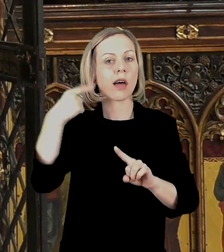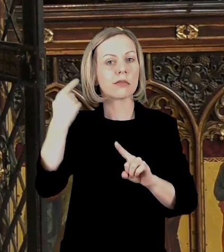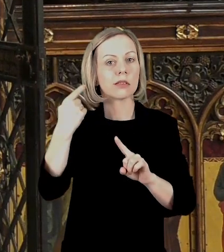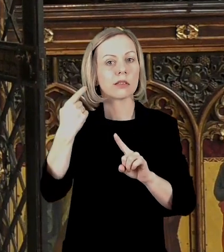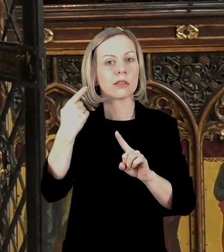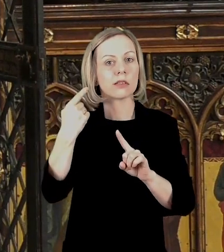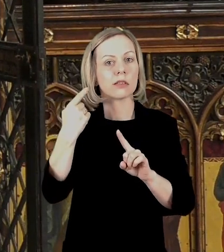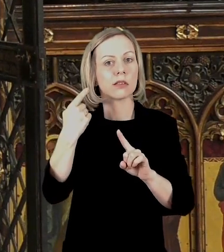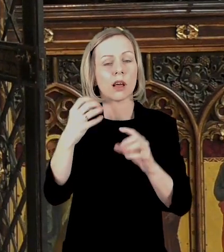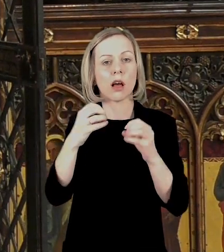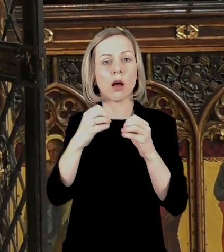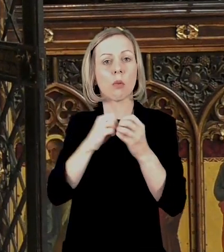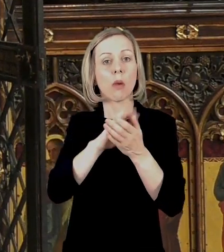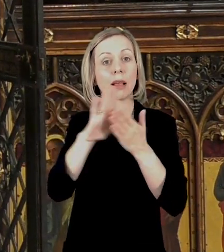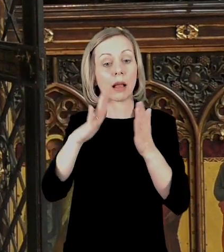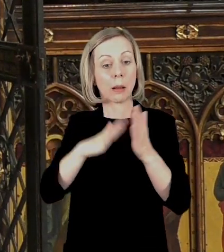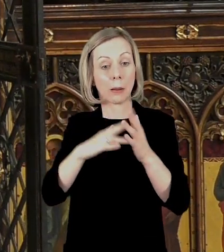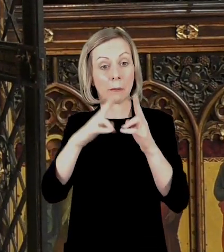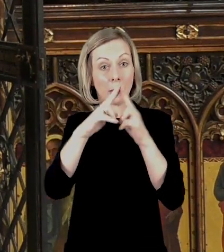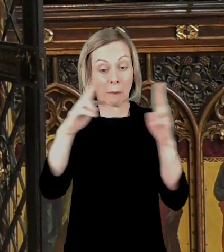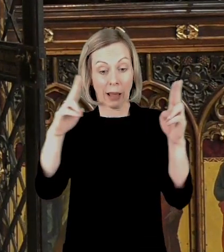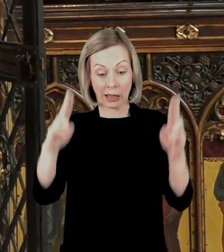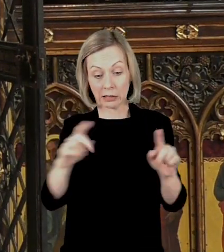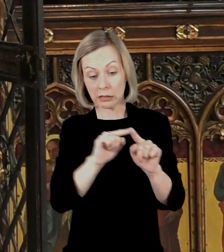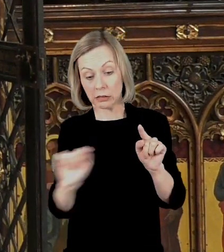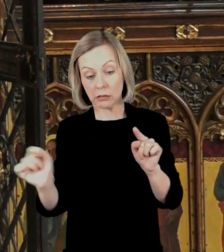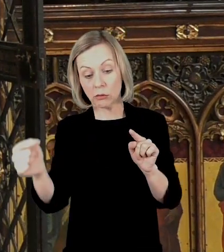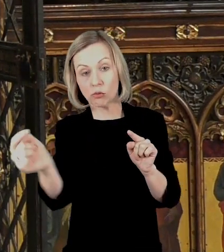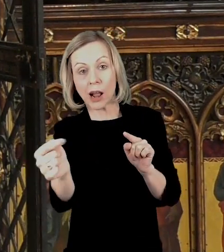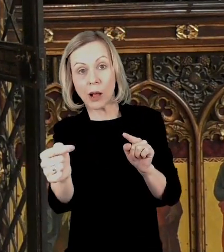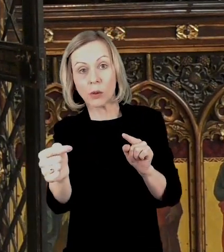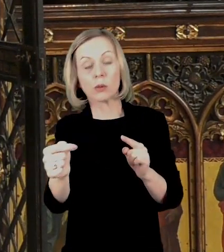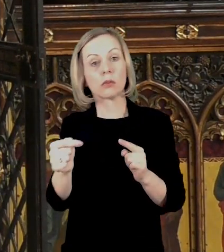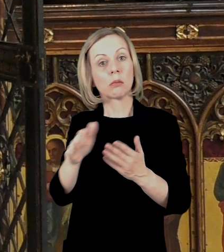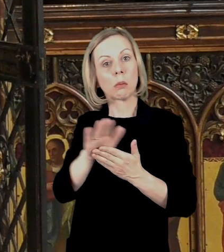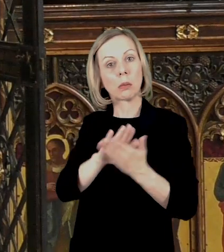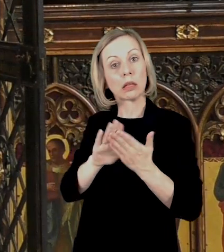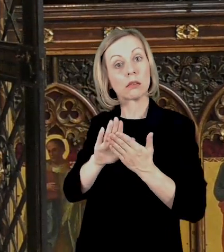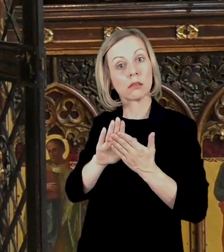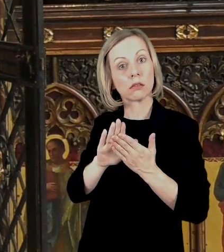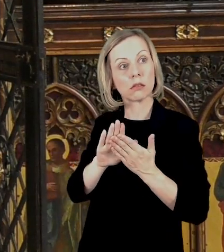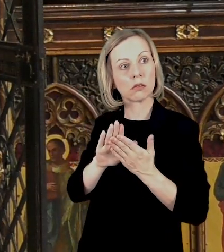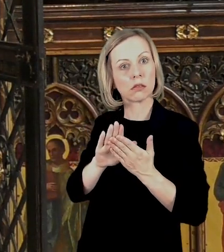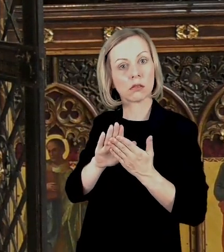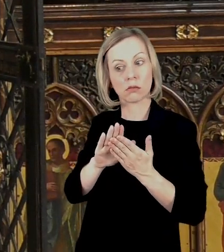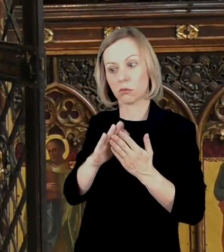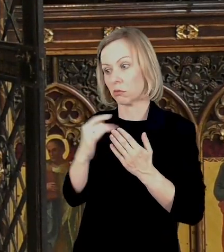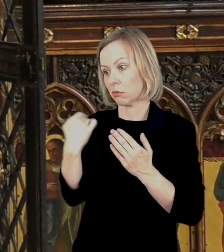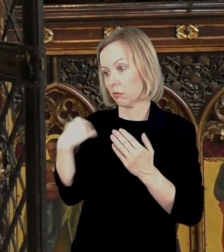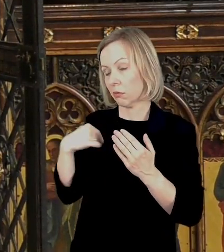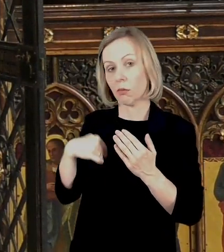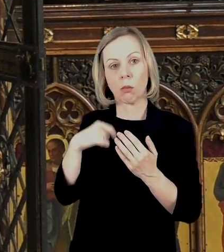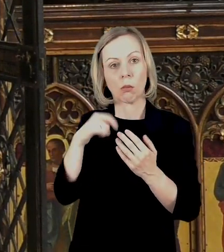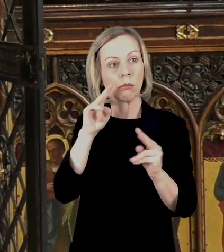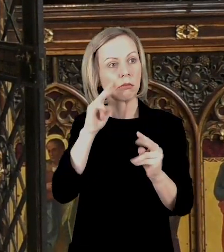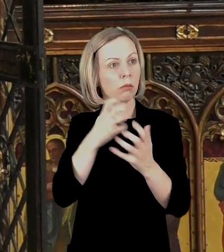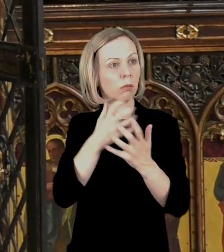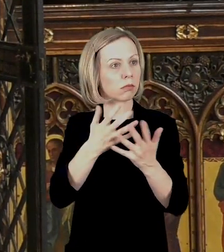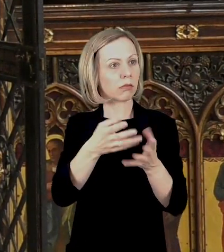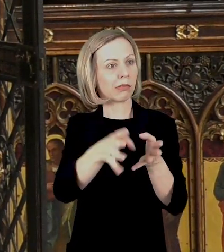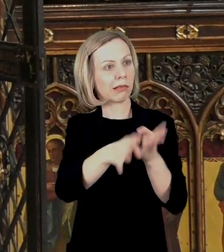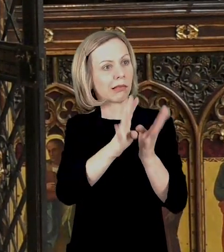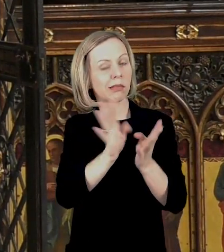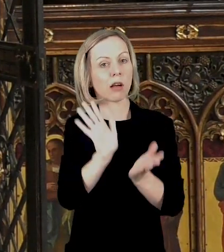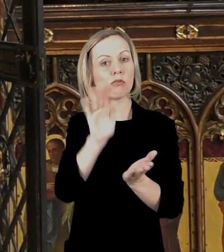therefore very close to the place where over the past week hundreds of thousands of people of all faiths and of none have gathered